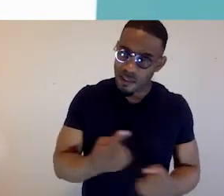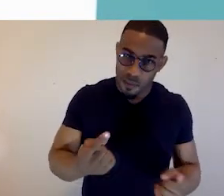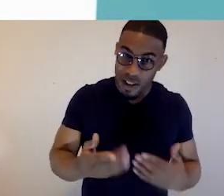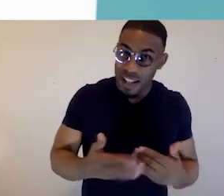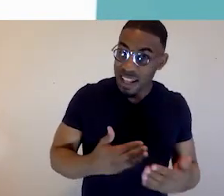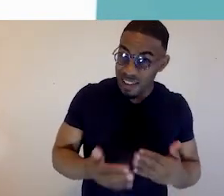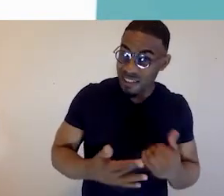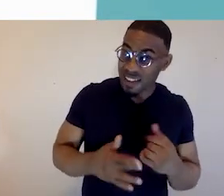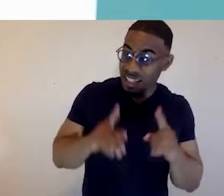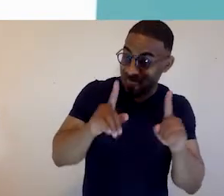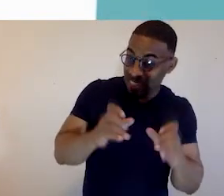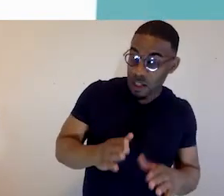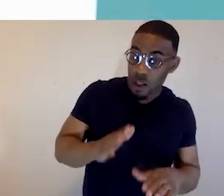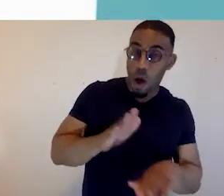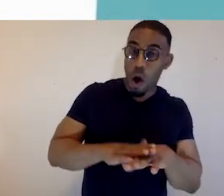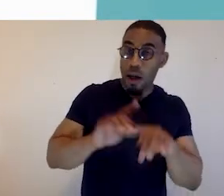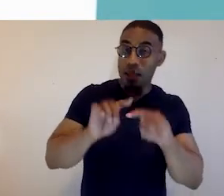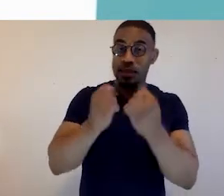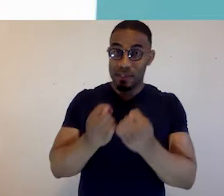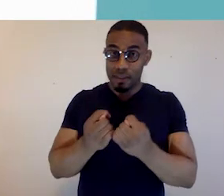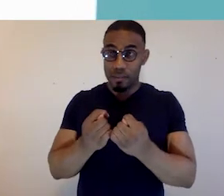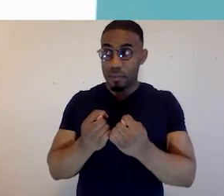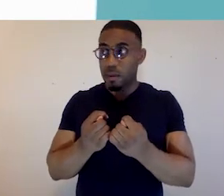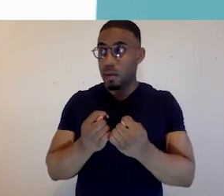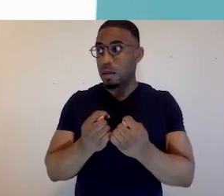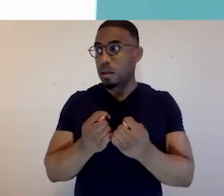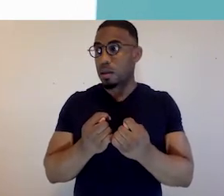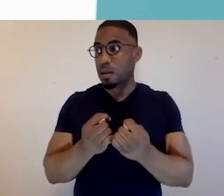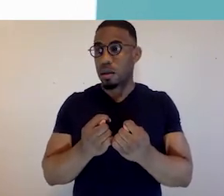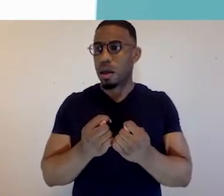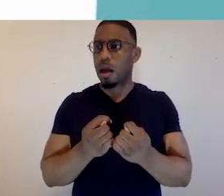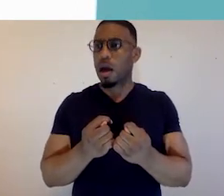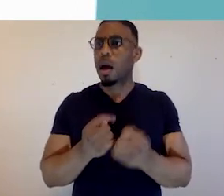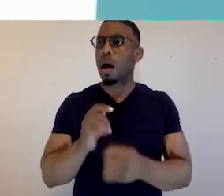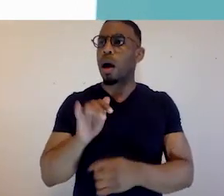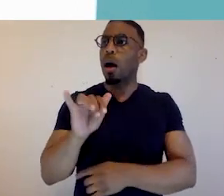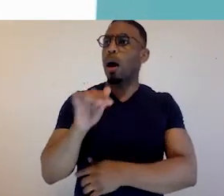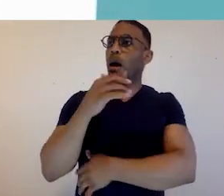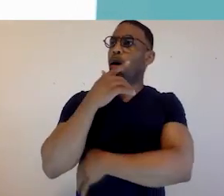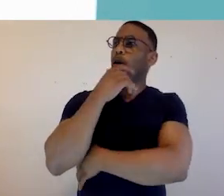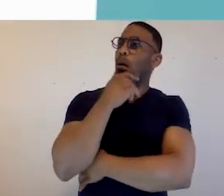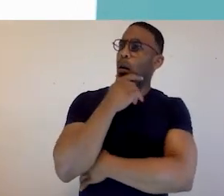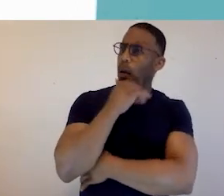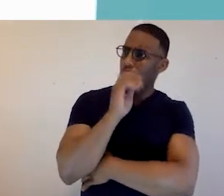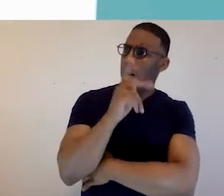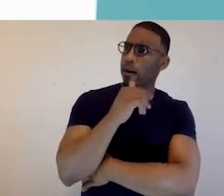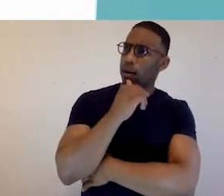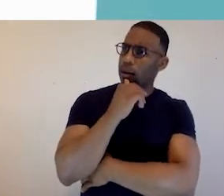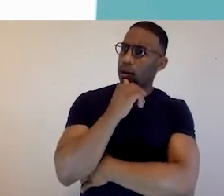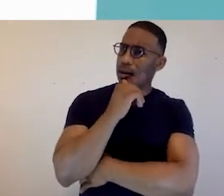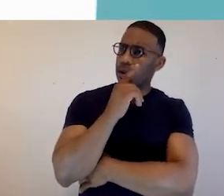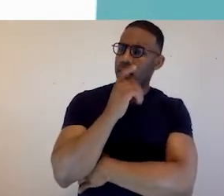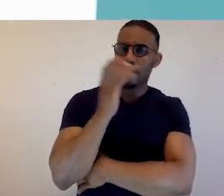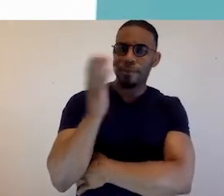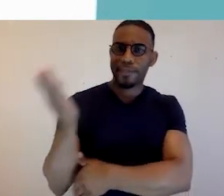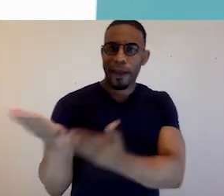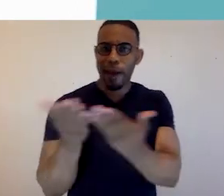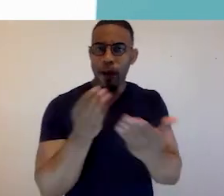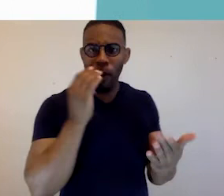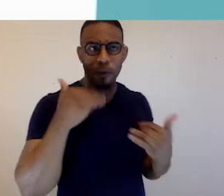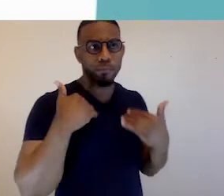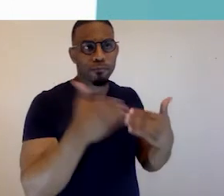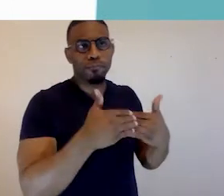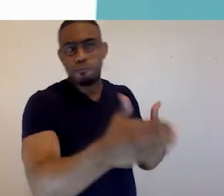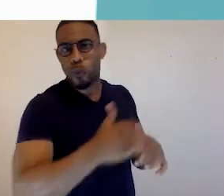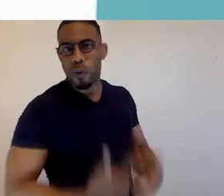even the testers on the team, go, "Oh, okay." And they carry on with their